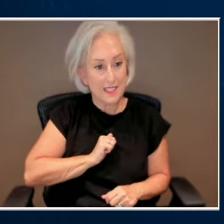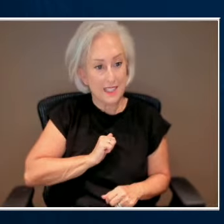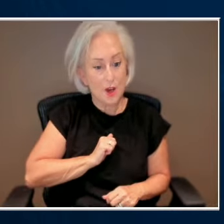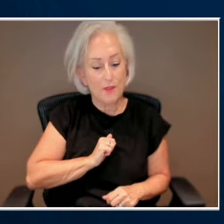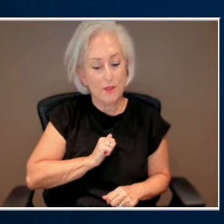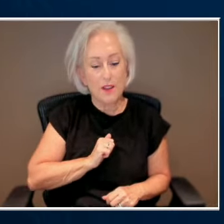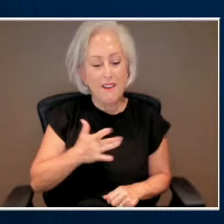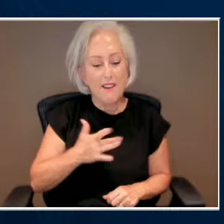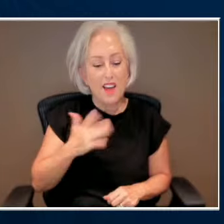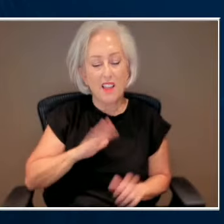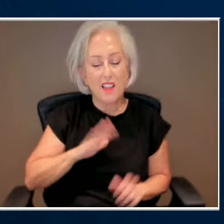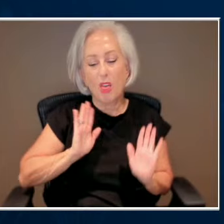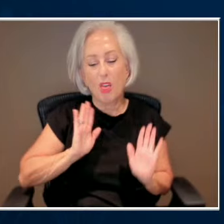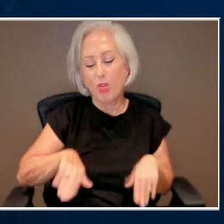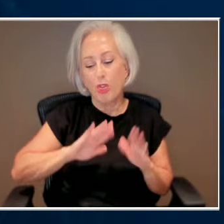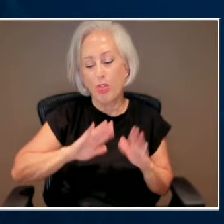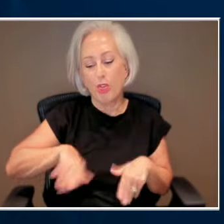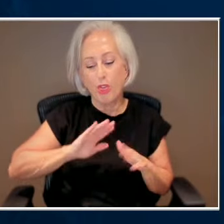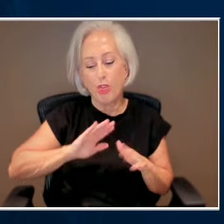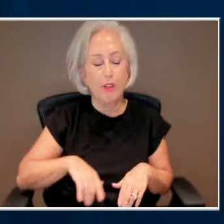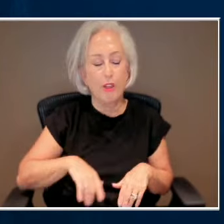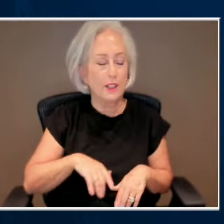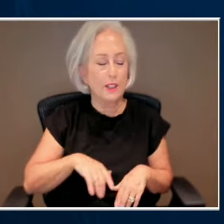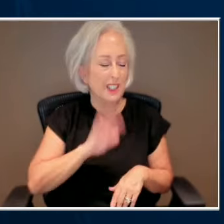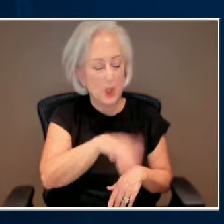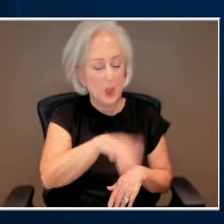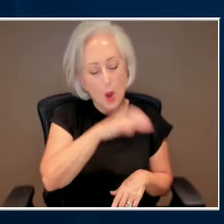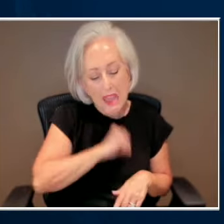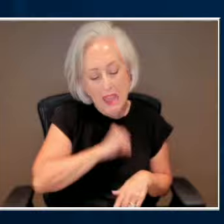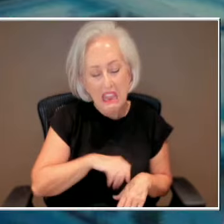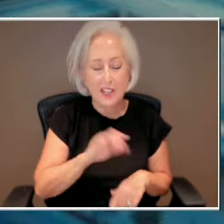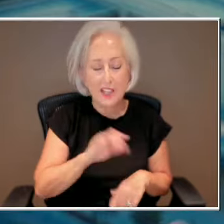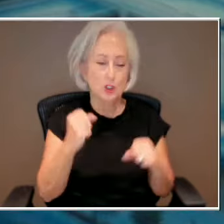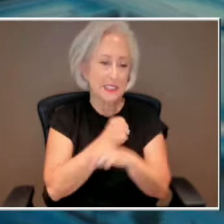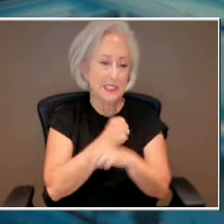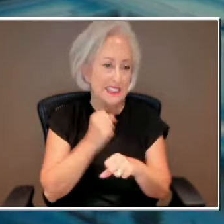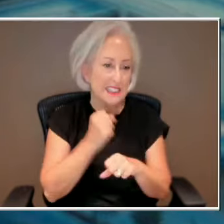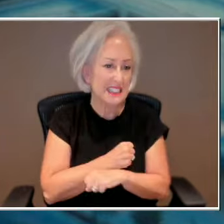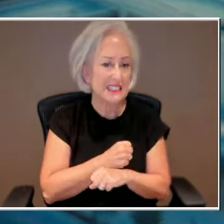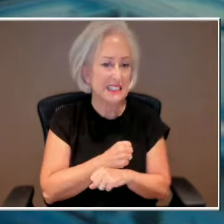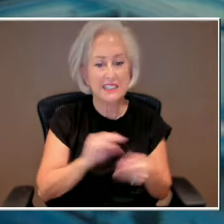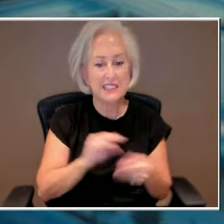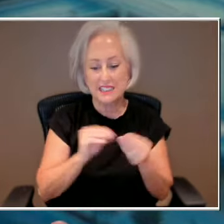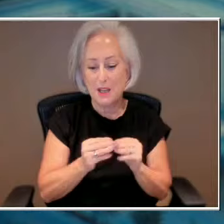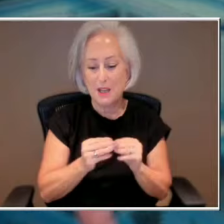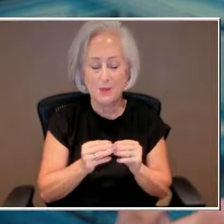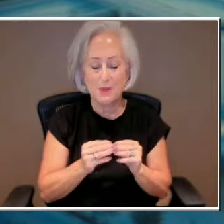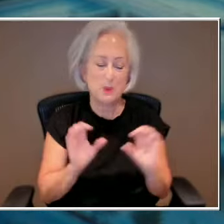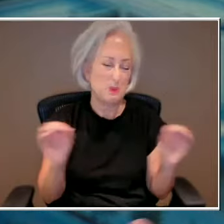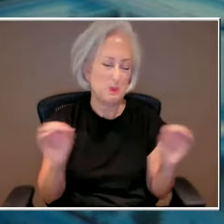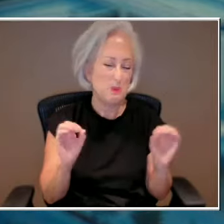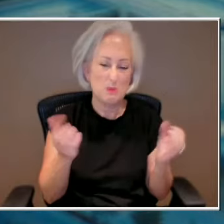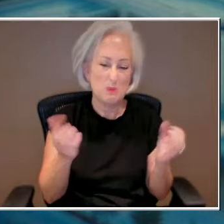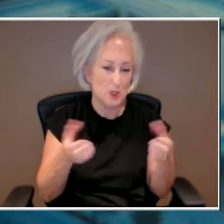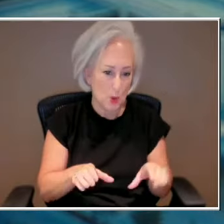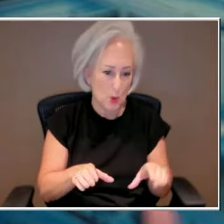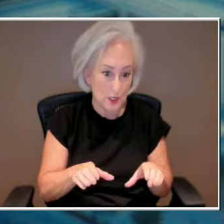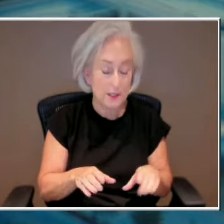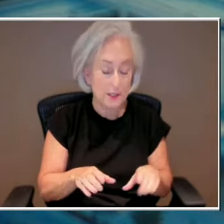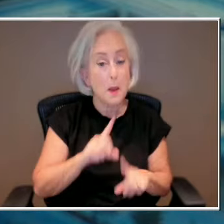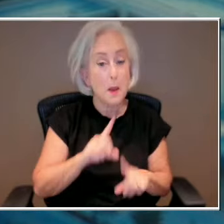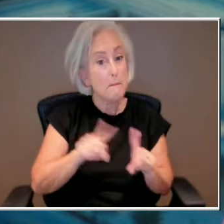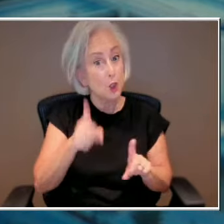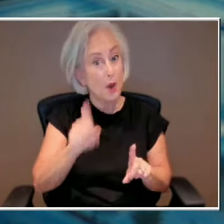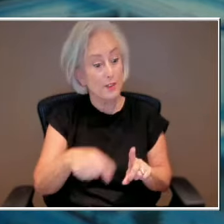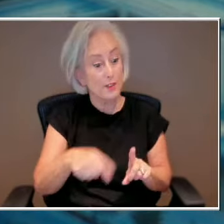because of your age and the statistics and the numbers and everything, you have to be the advocate to be like, no, something's wrong. And